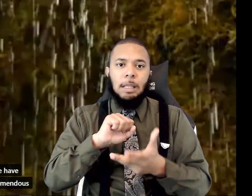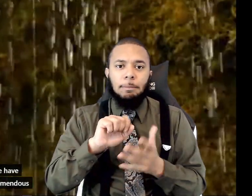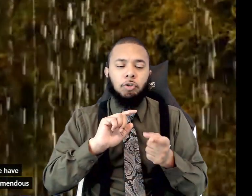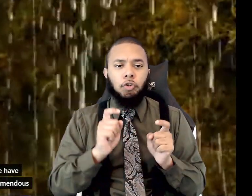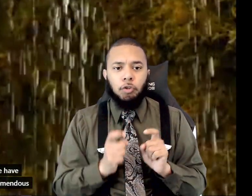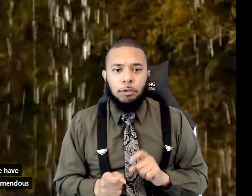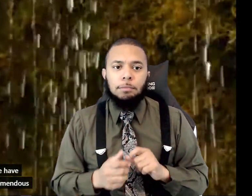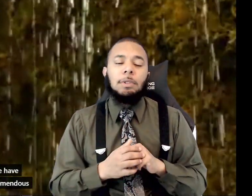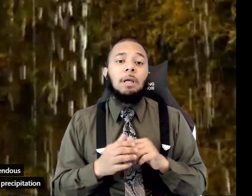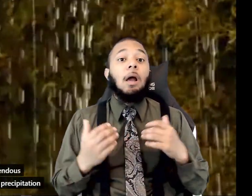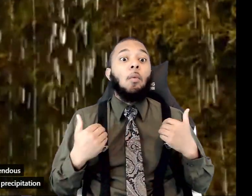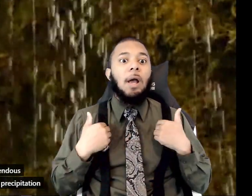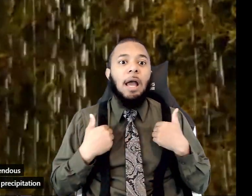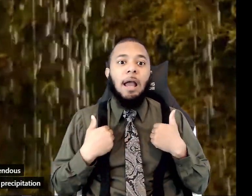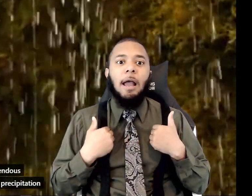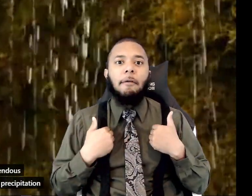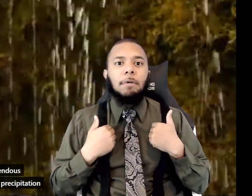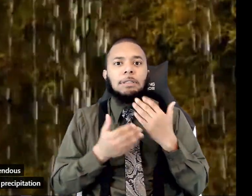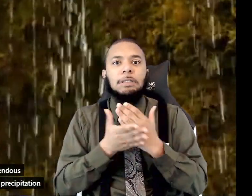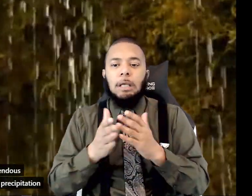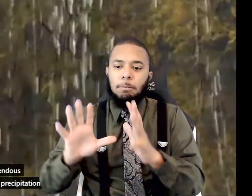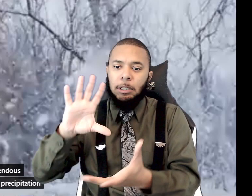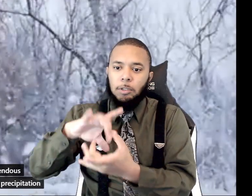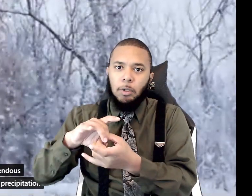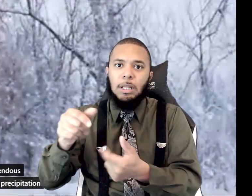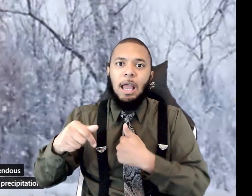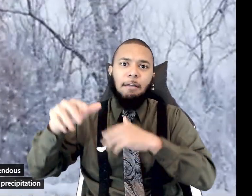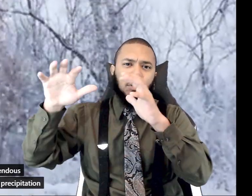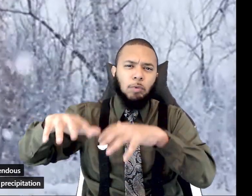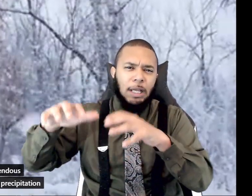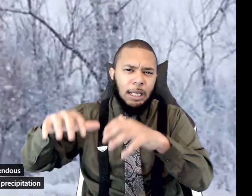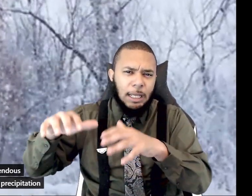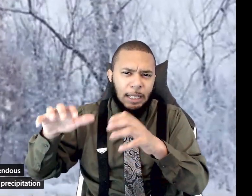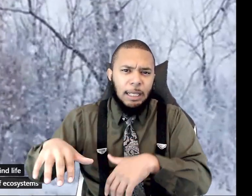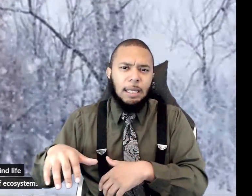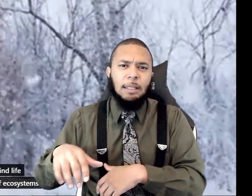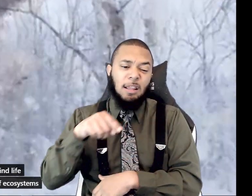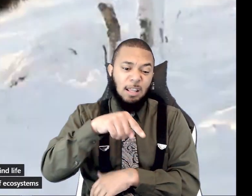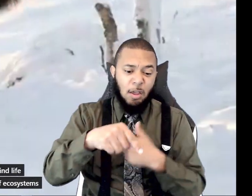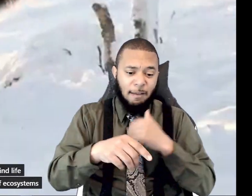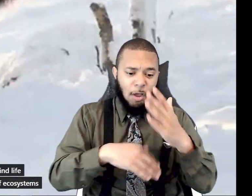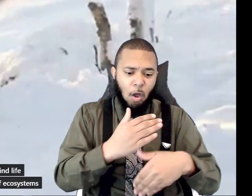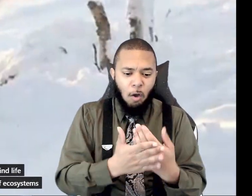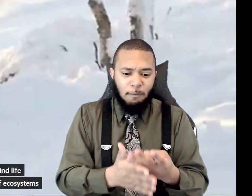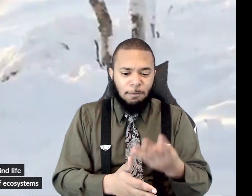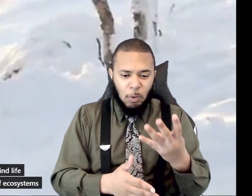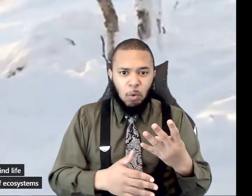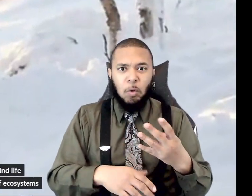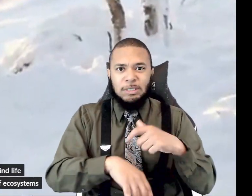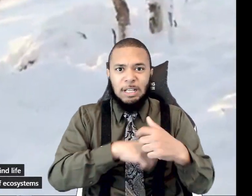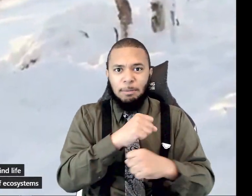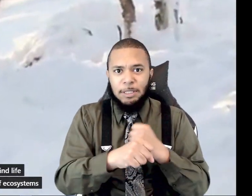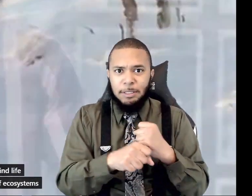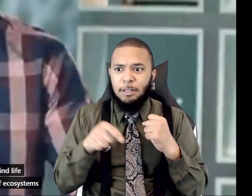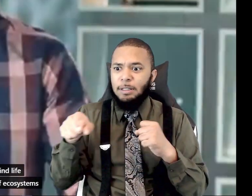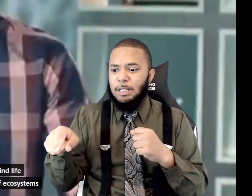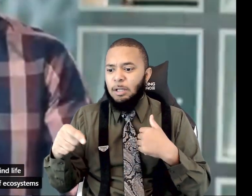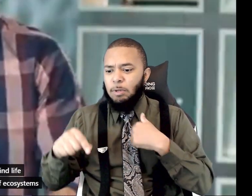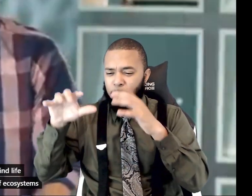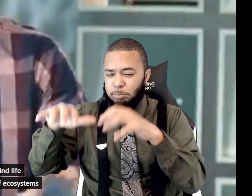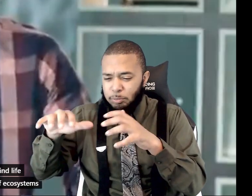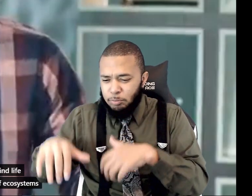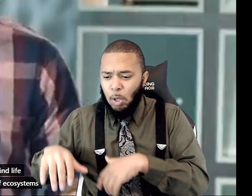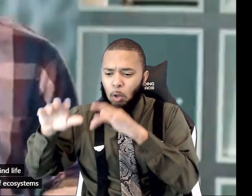areas where they receive tremendous amounts of rain or tremendous amounts of snow, whatever the precipitation may be, and yet we still find life there. So